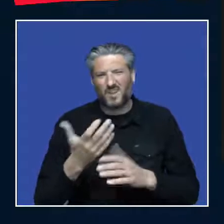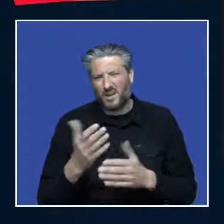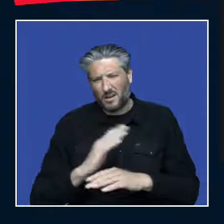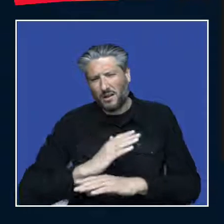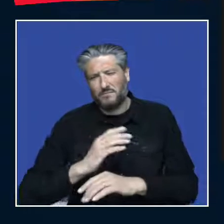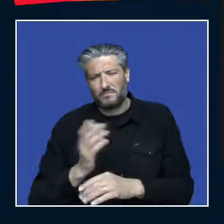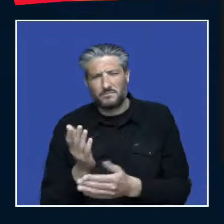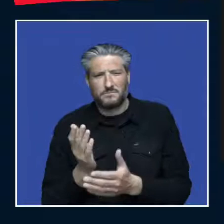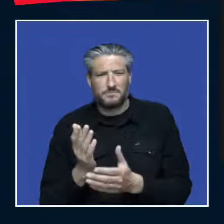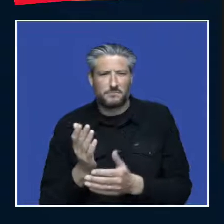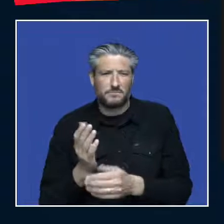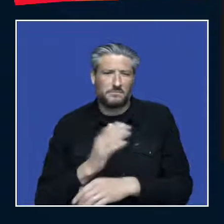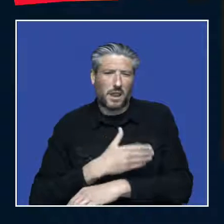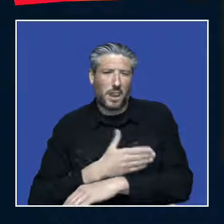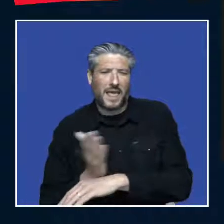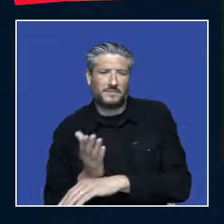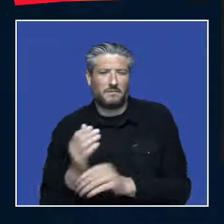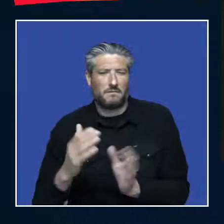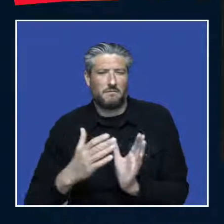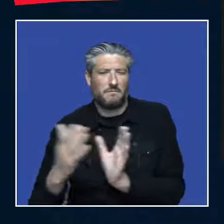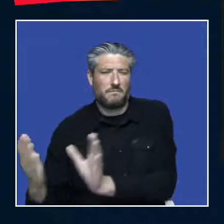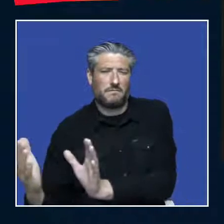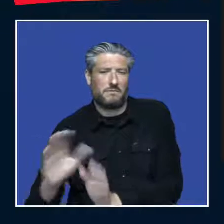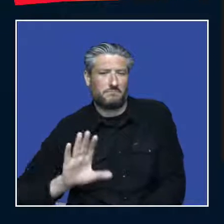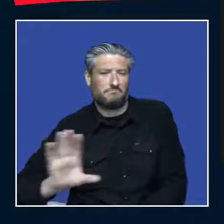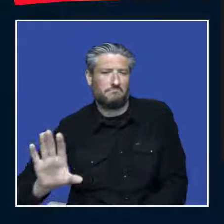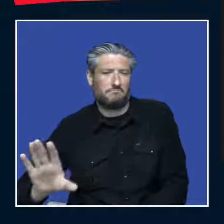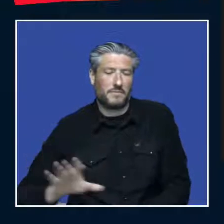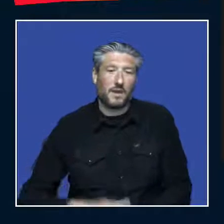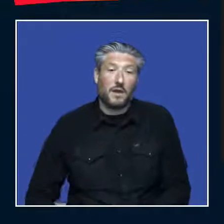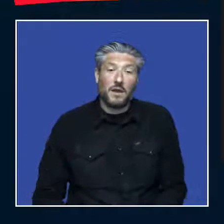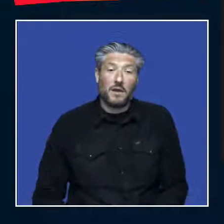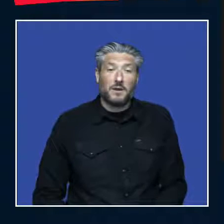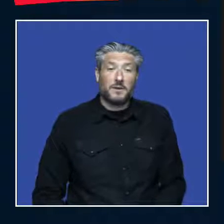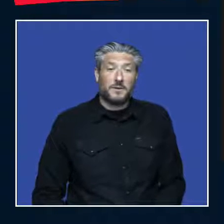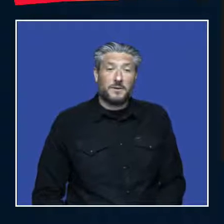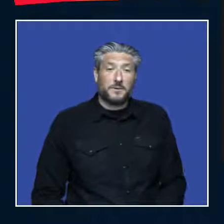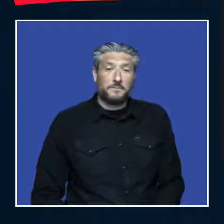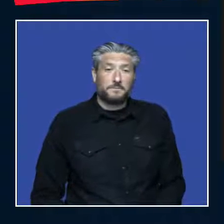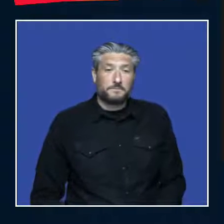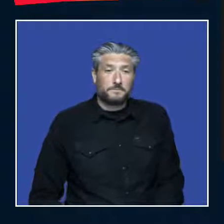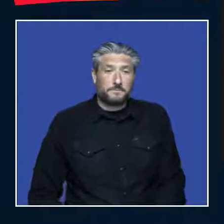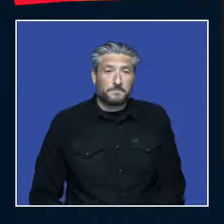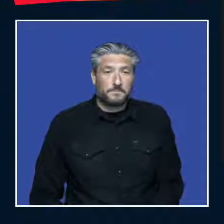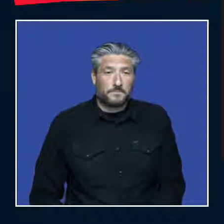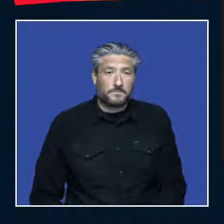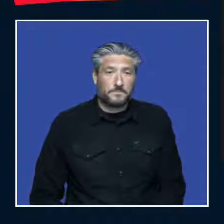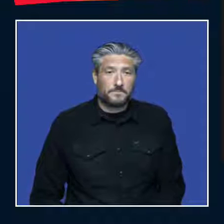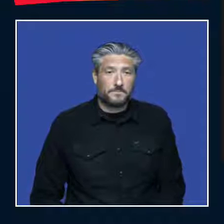So I will just create this one.